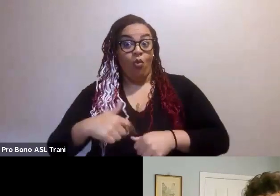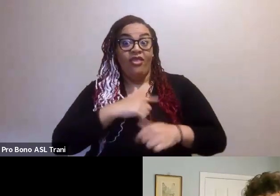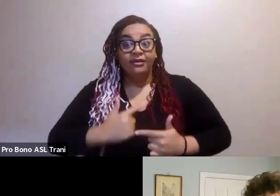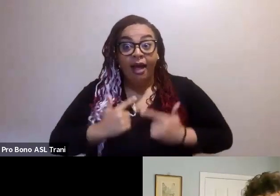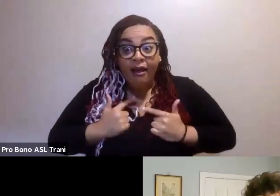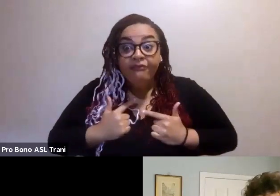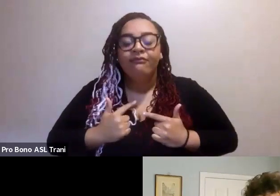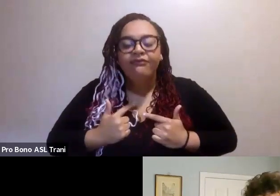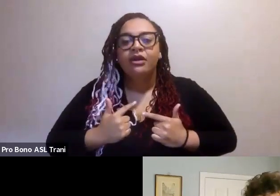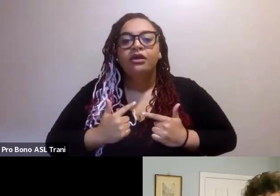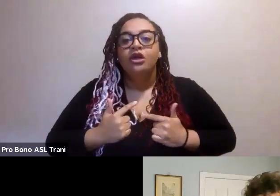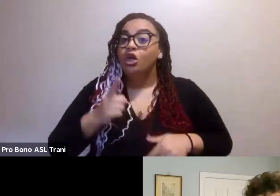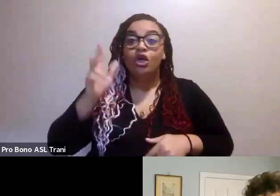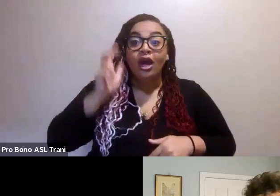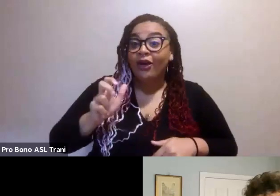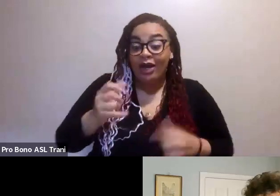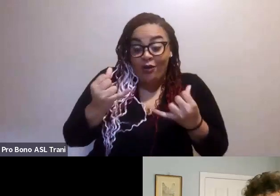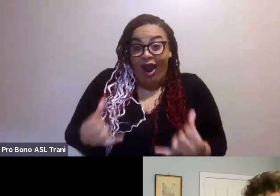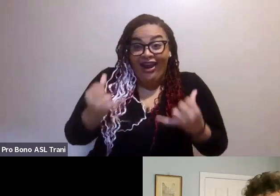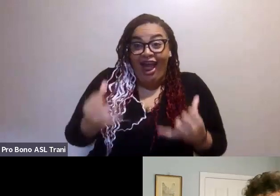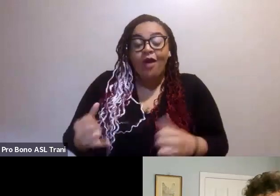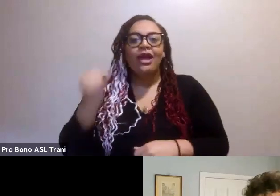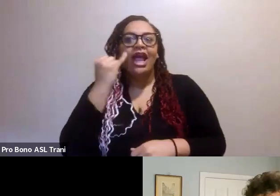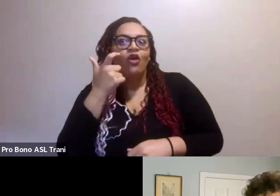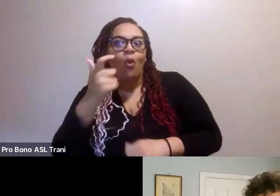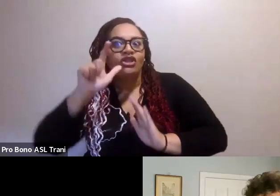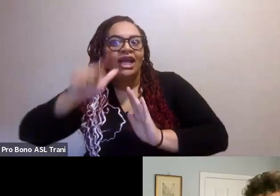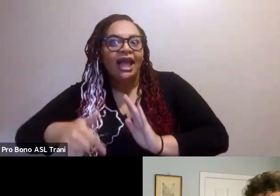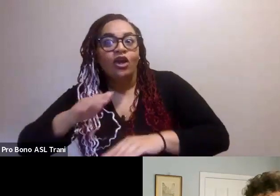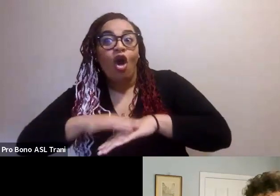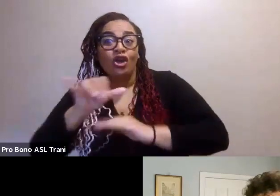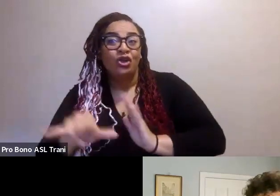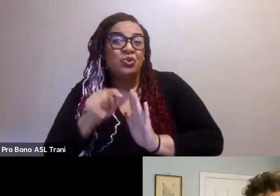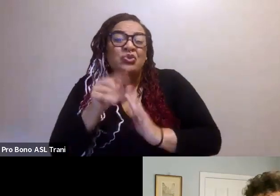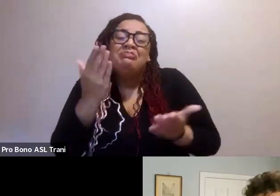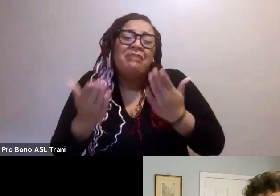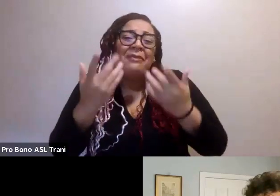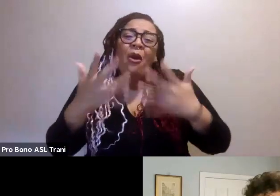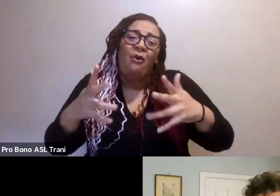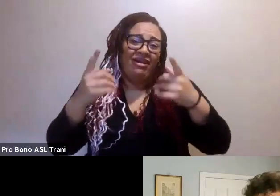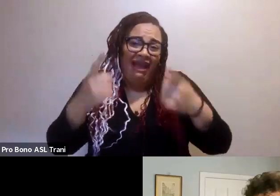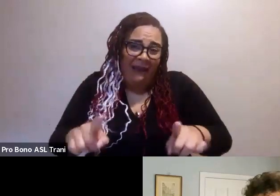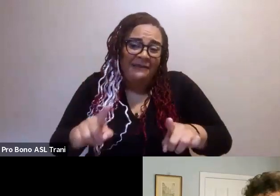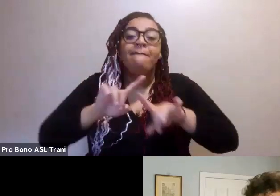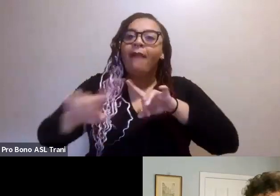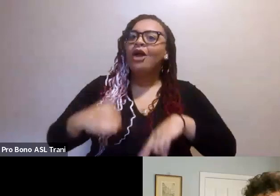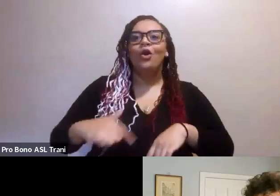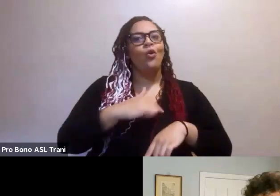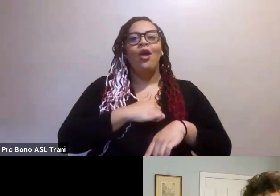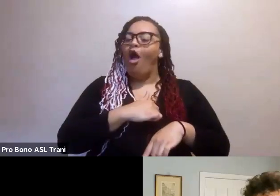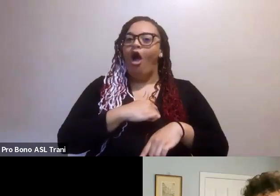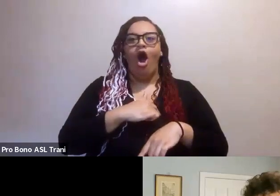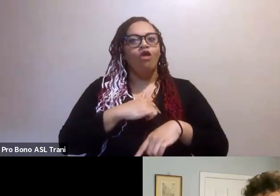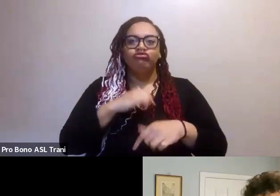will, you're hearing this news before. If you're watching this later on YouTube, this might have already happened. But we are on track to pass that